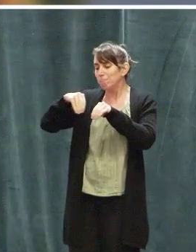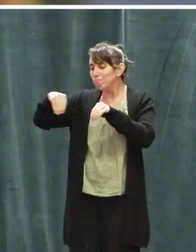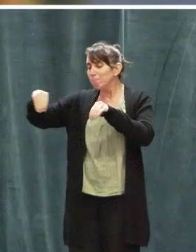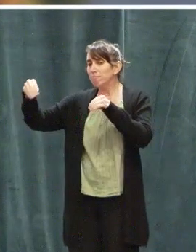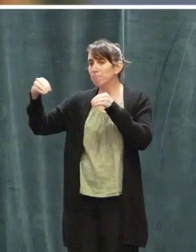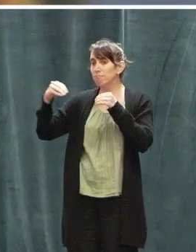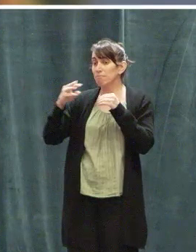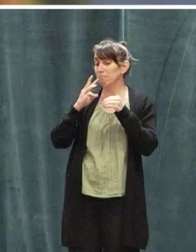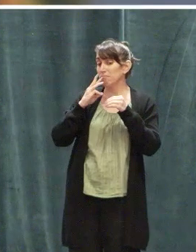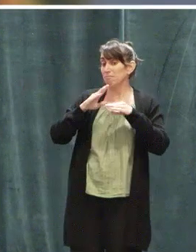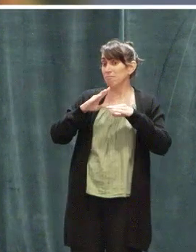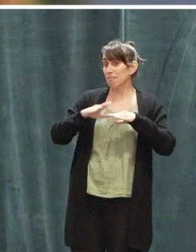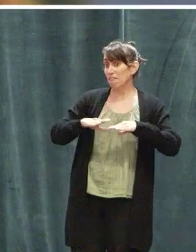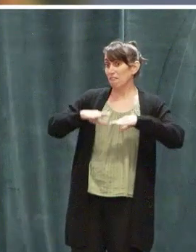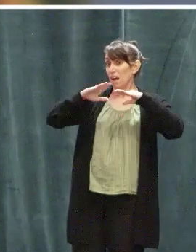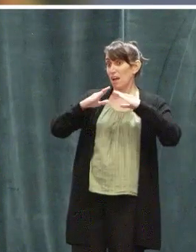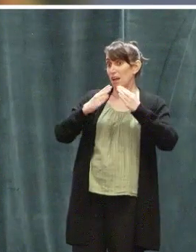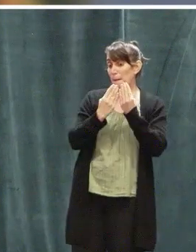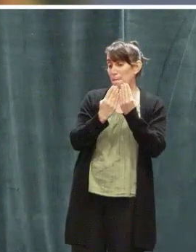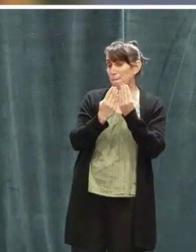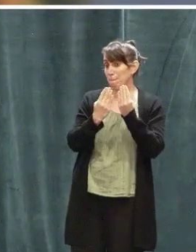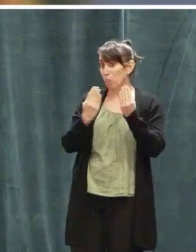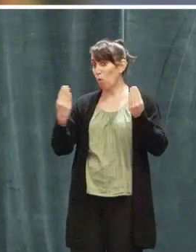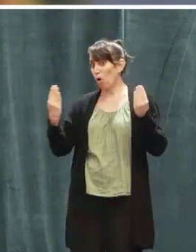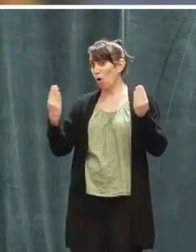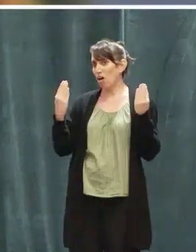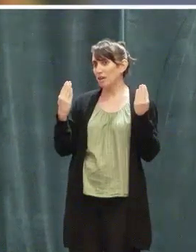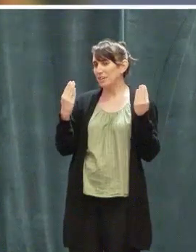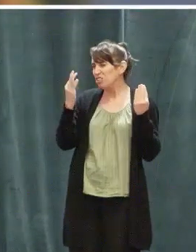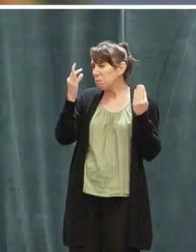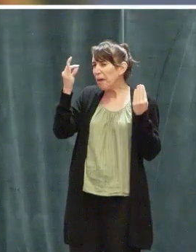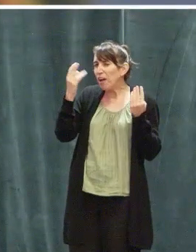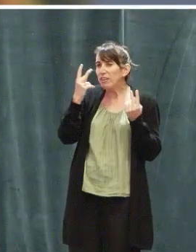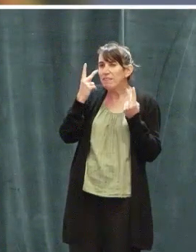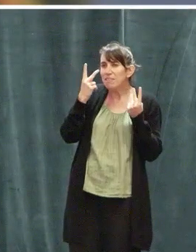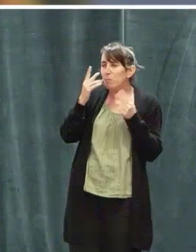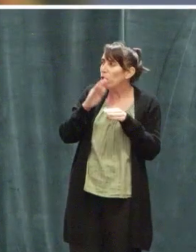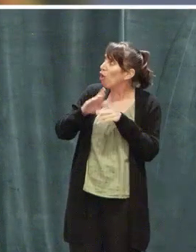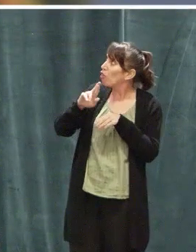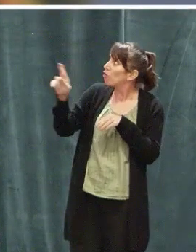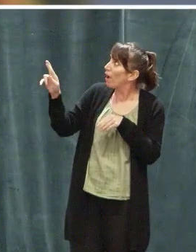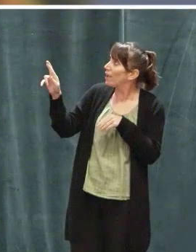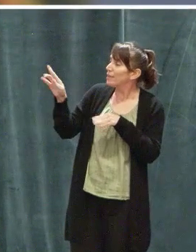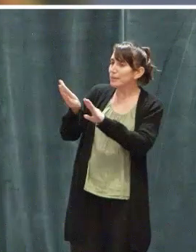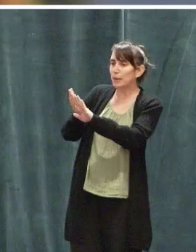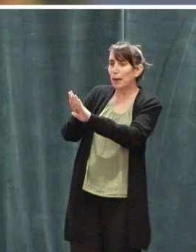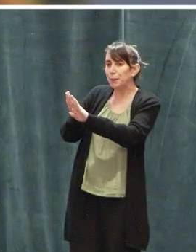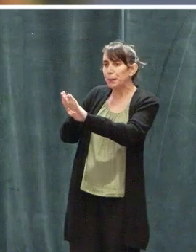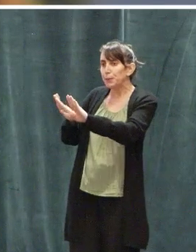of barely visible over here on the right. The objective being to really